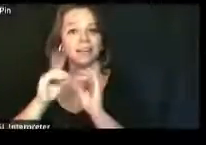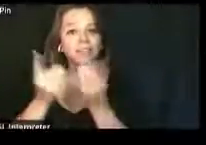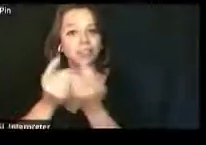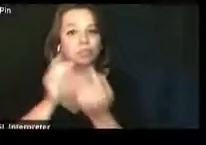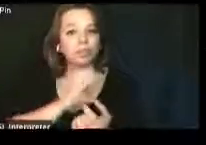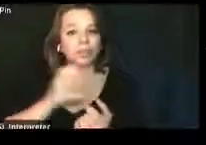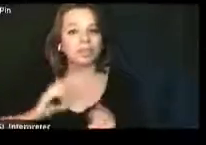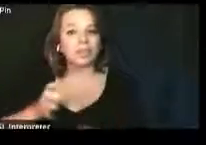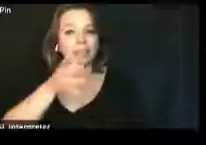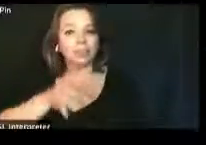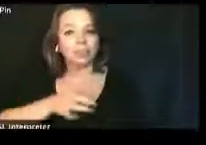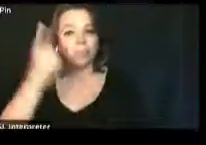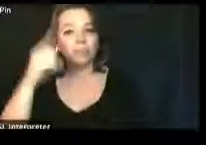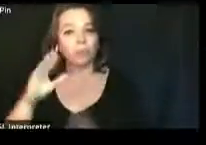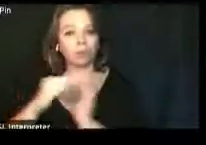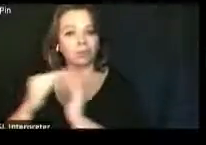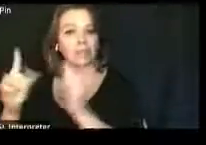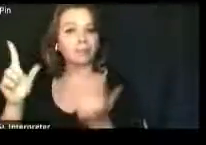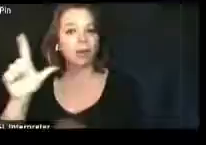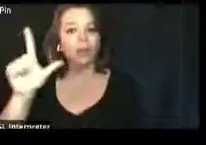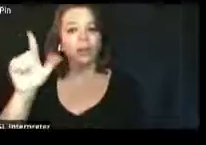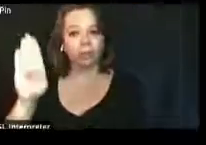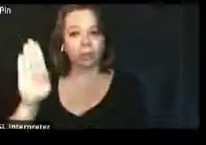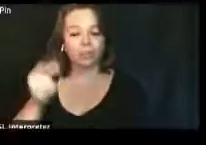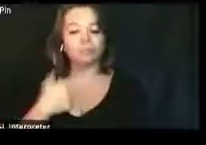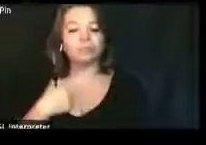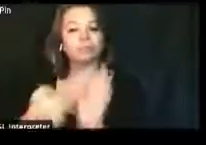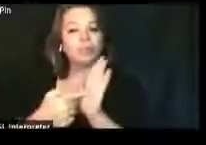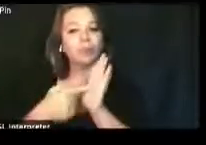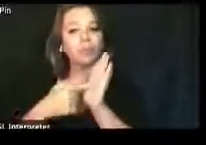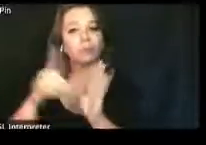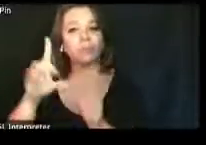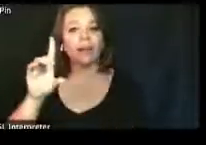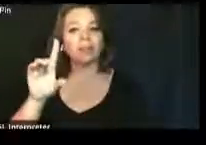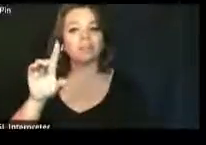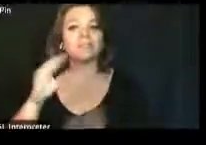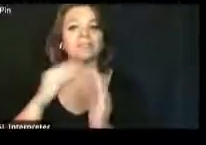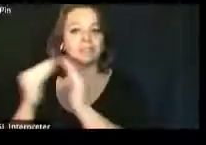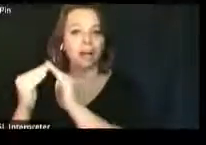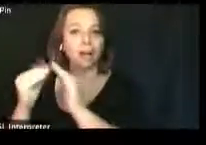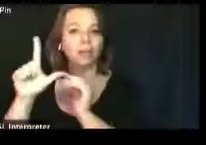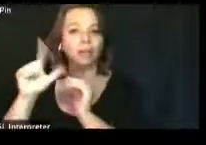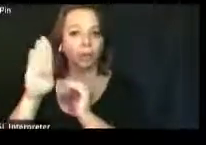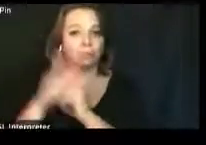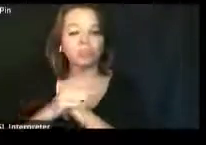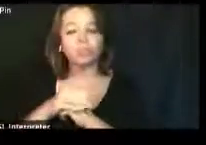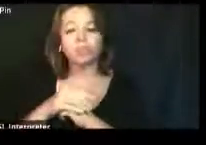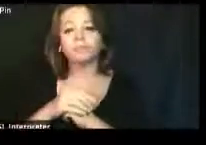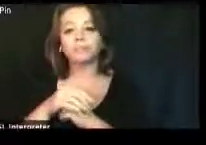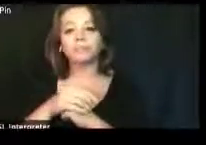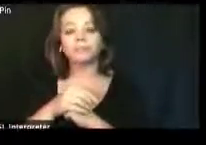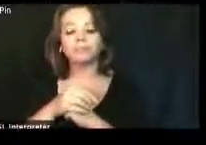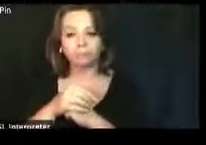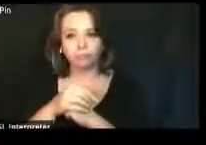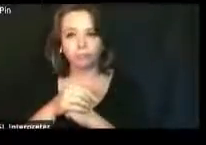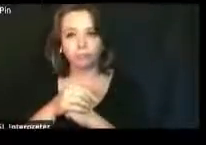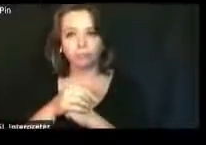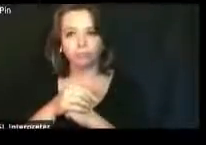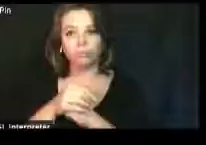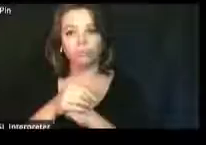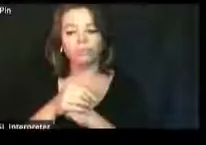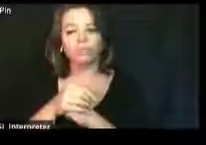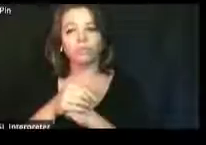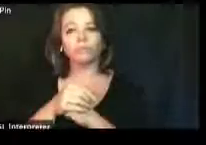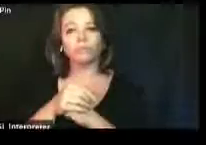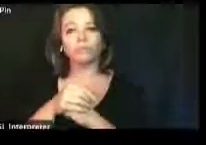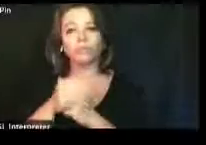City of Long Beach. I represent downtown Long Beach, and which is mostly